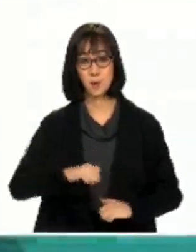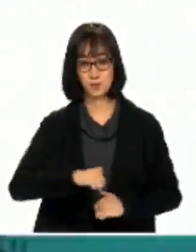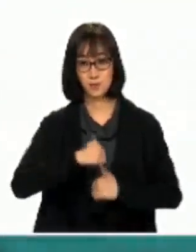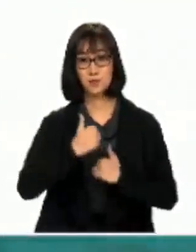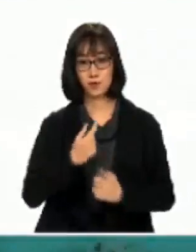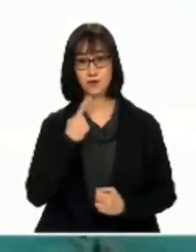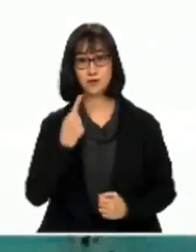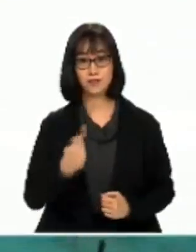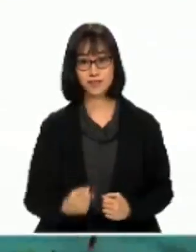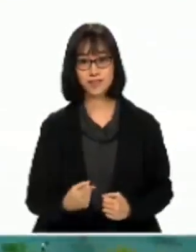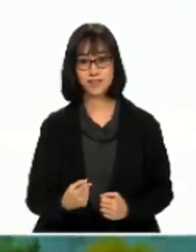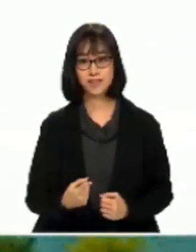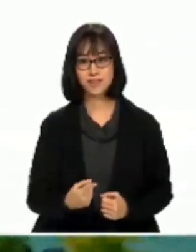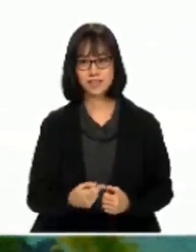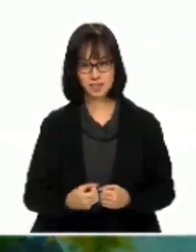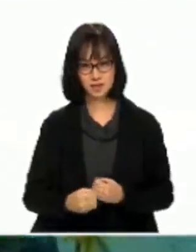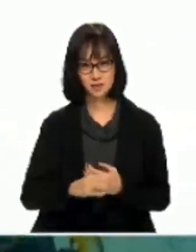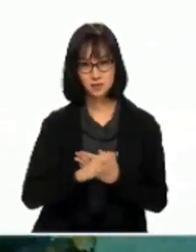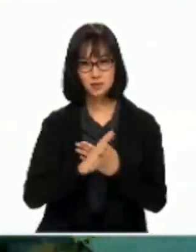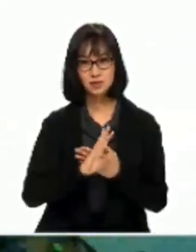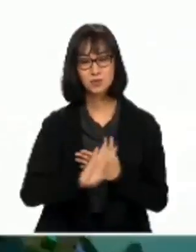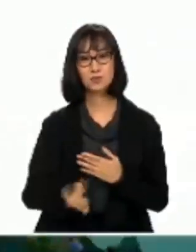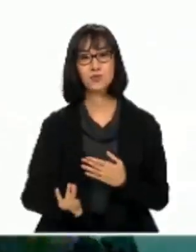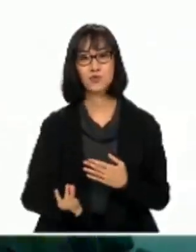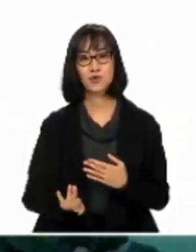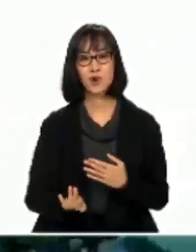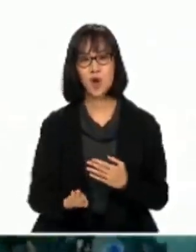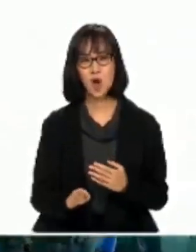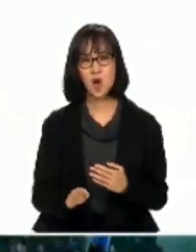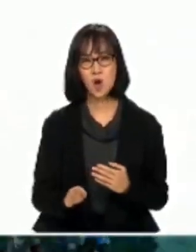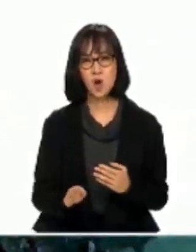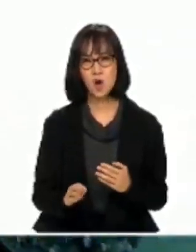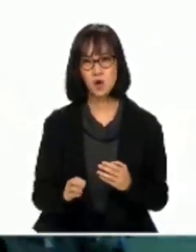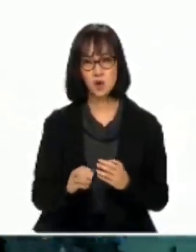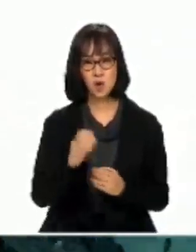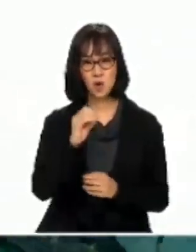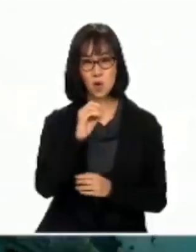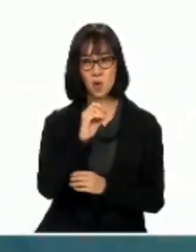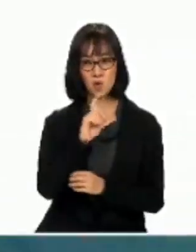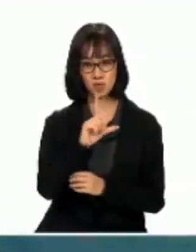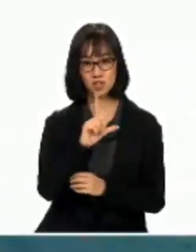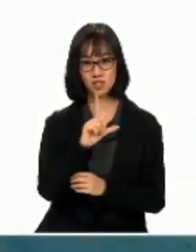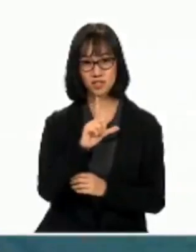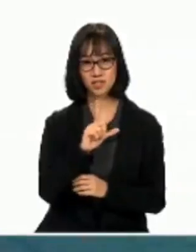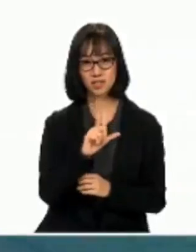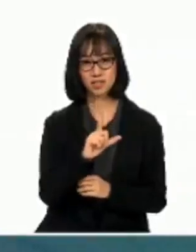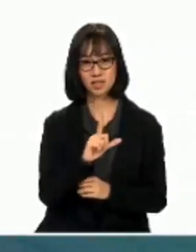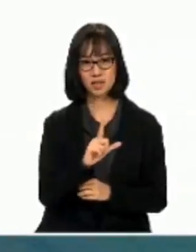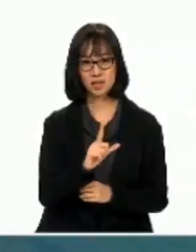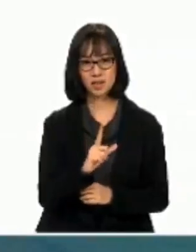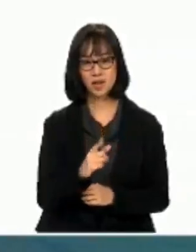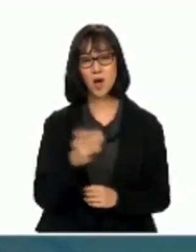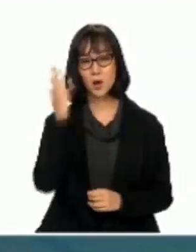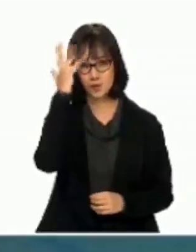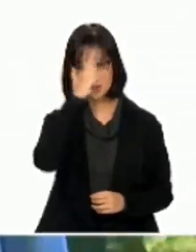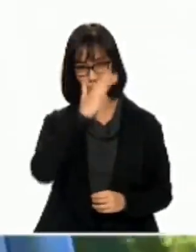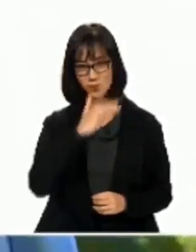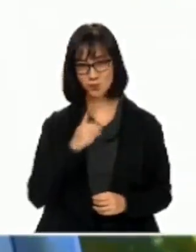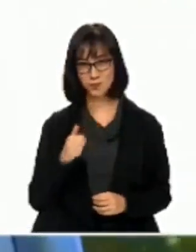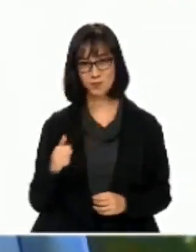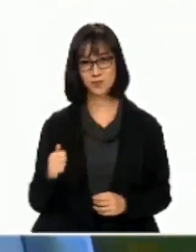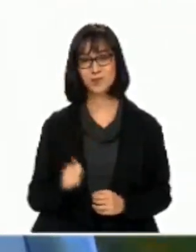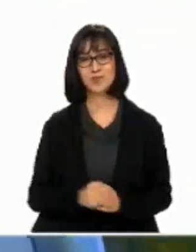been restored close to its original pristine state.